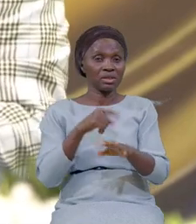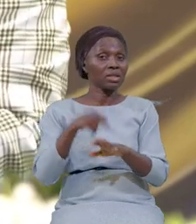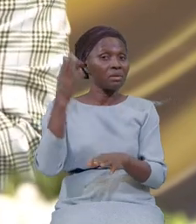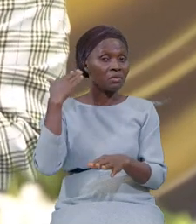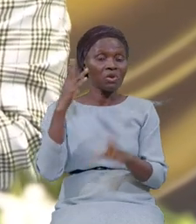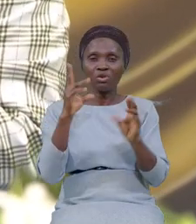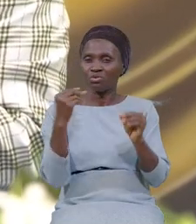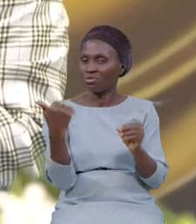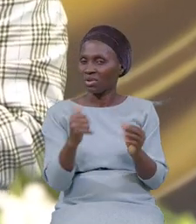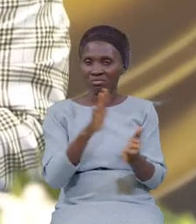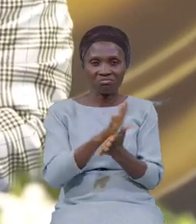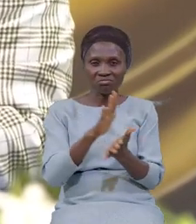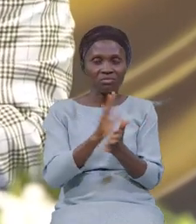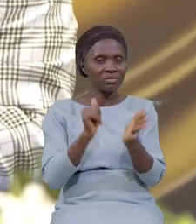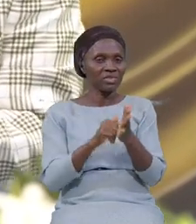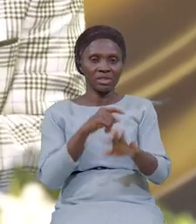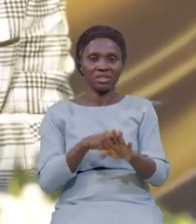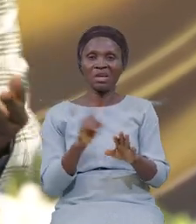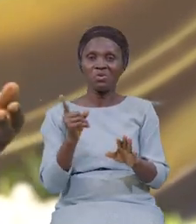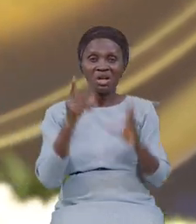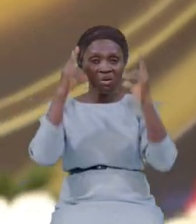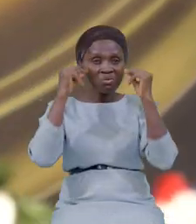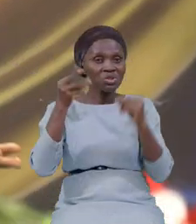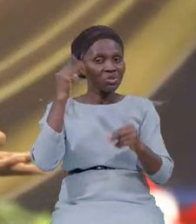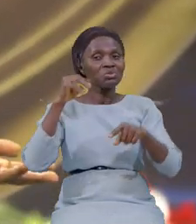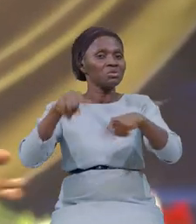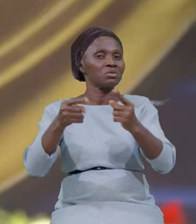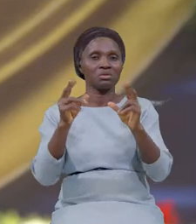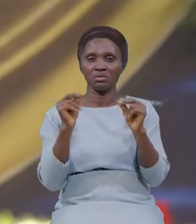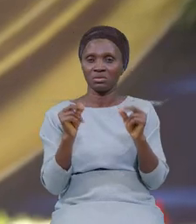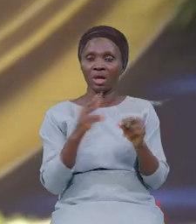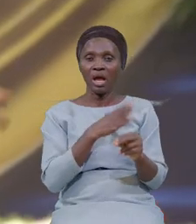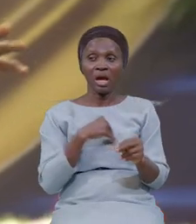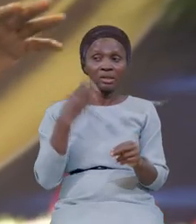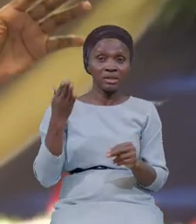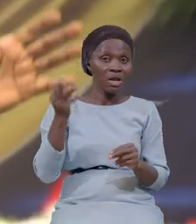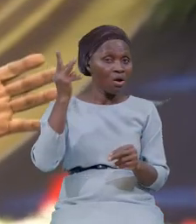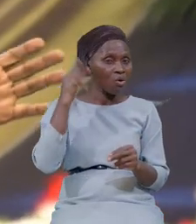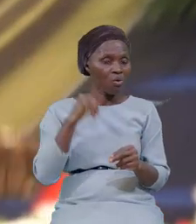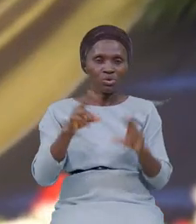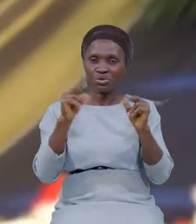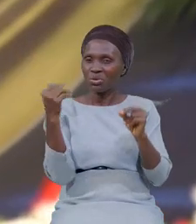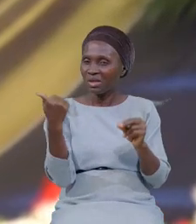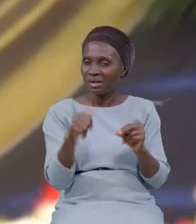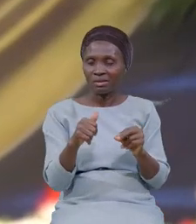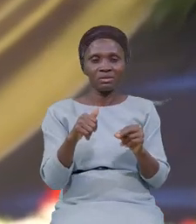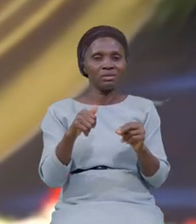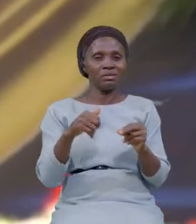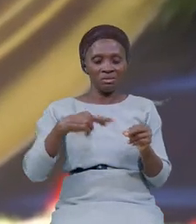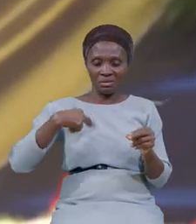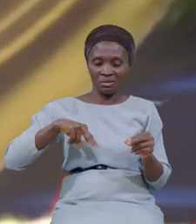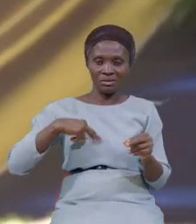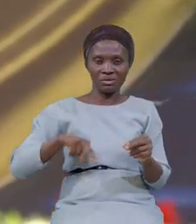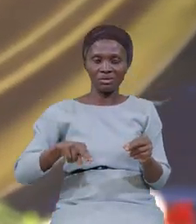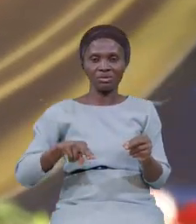at that time where Moses was going, and there wasn't any religious organization